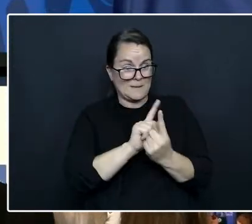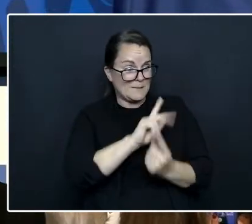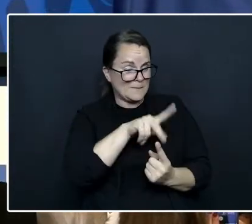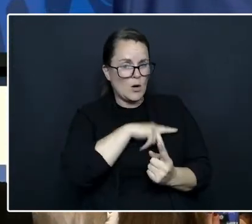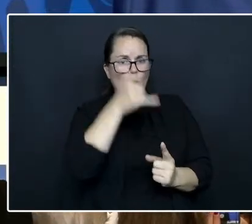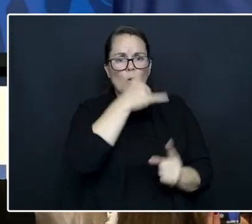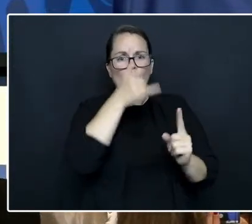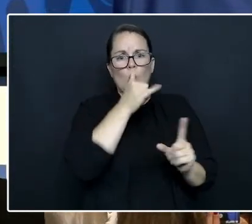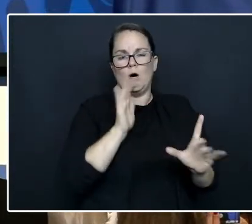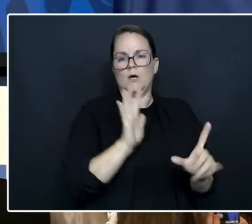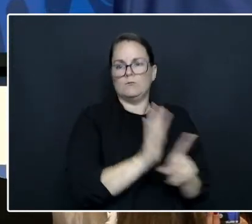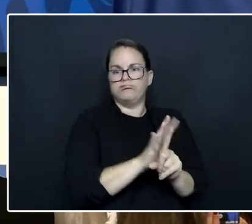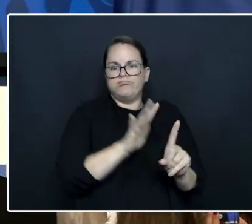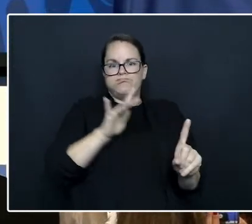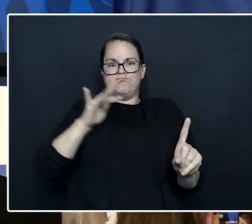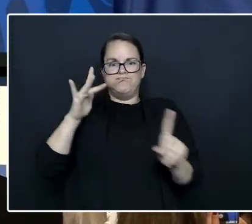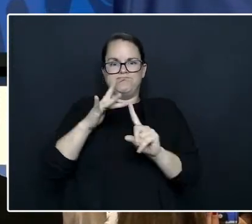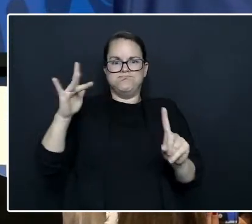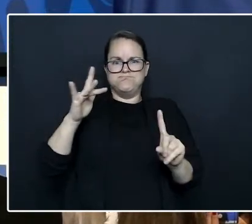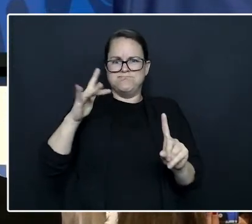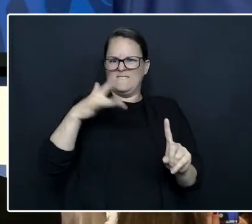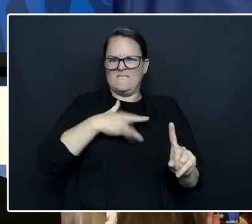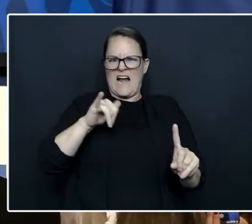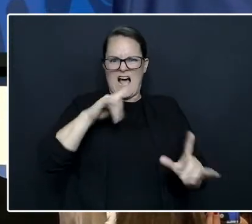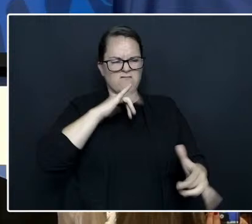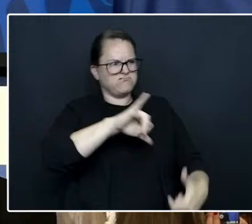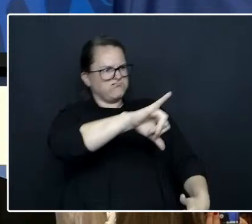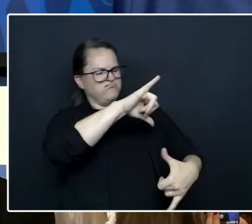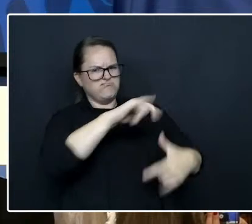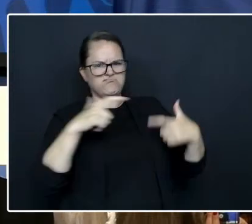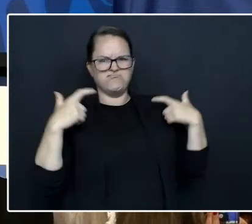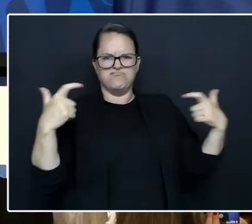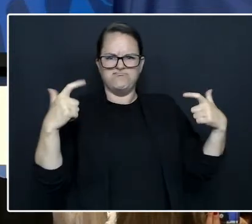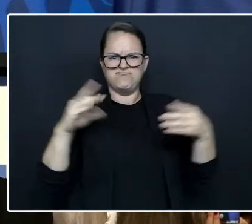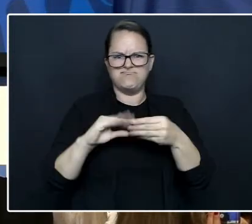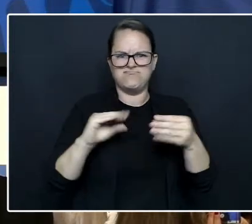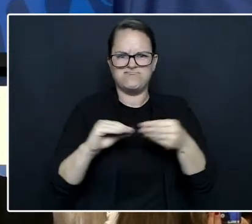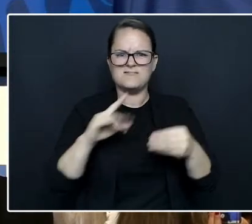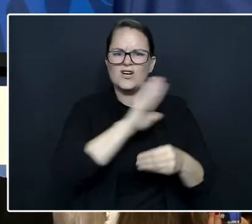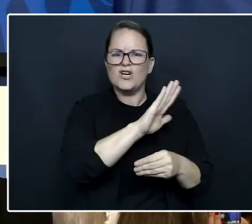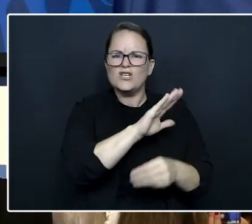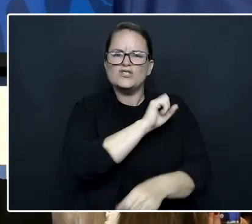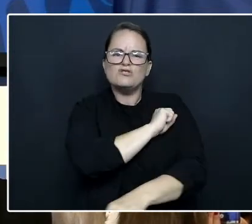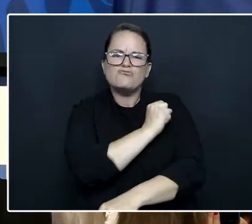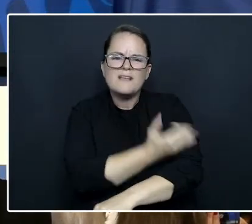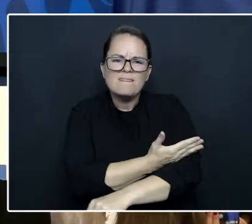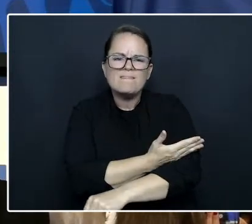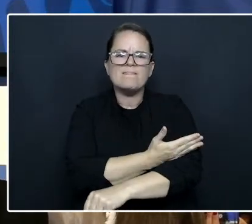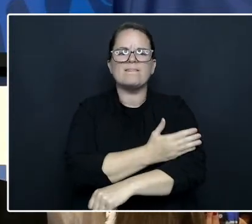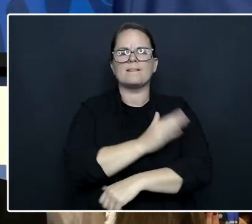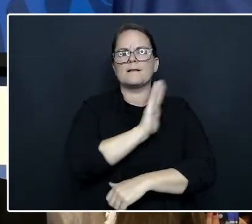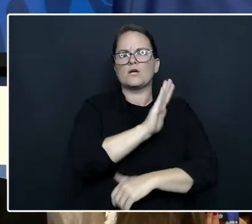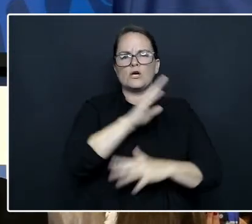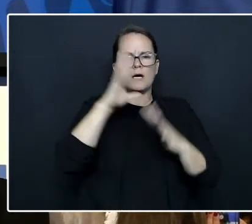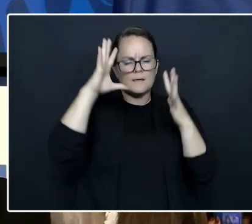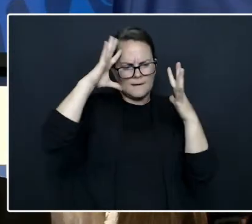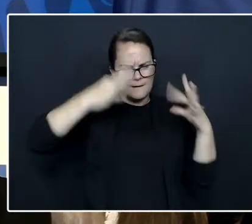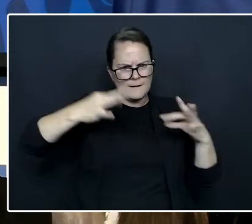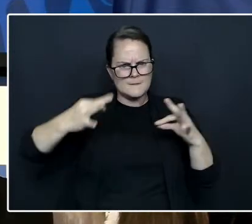her character and strength and determination that within 1